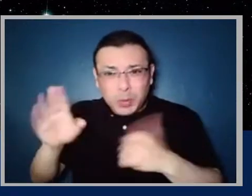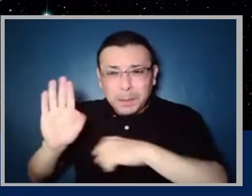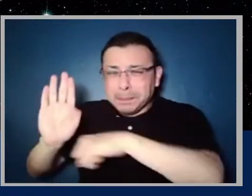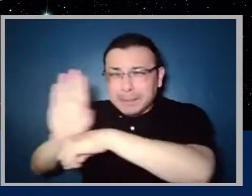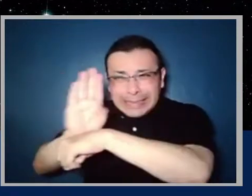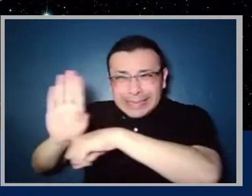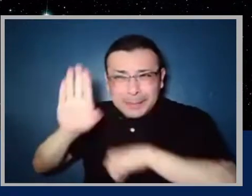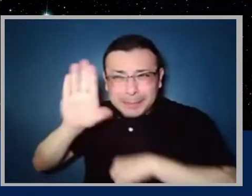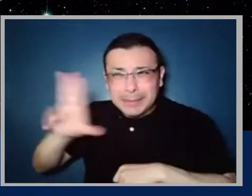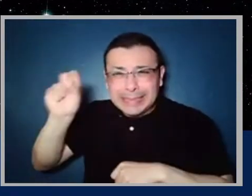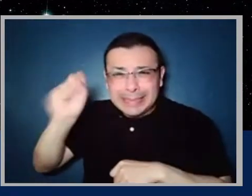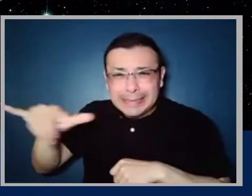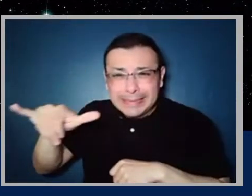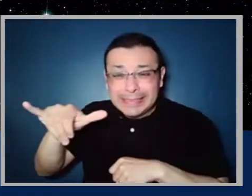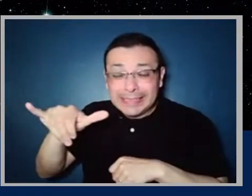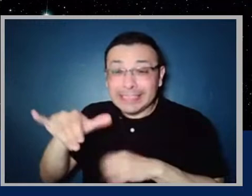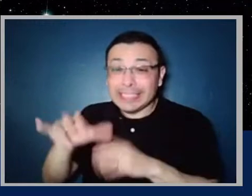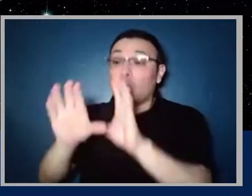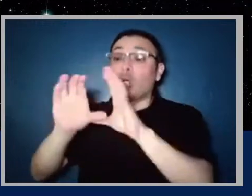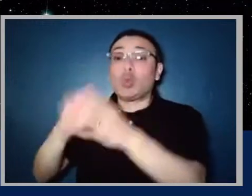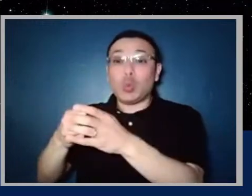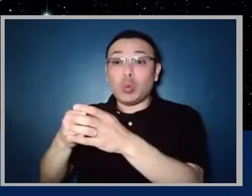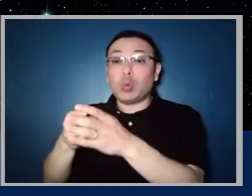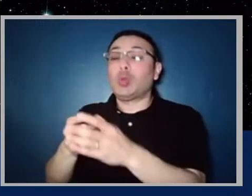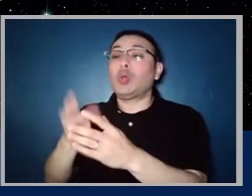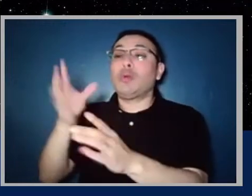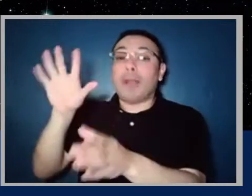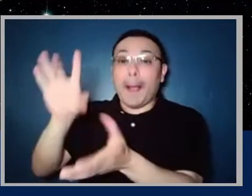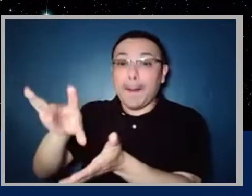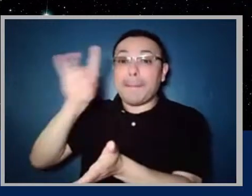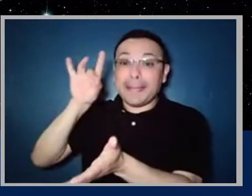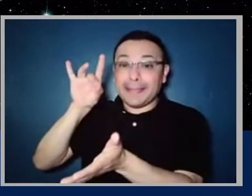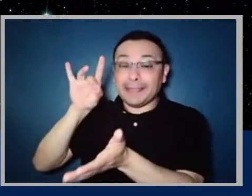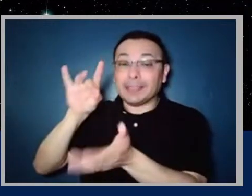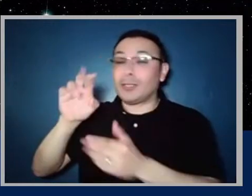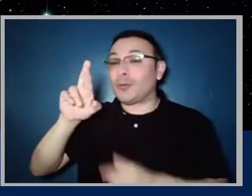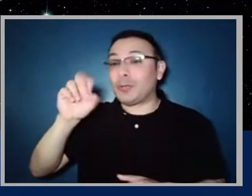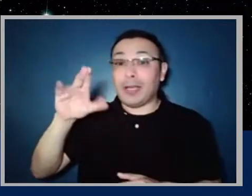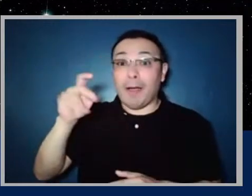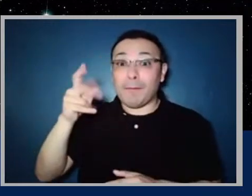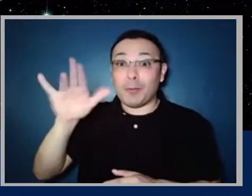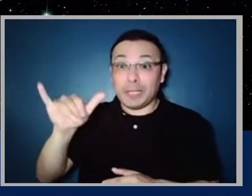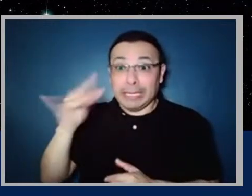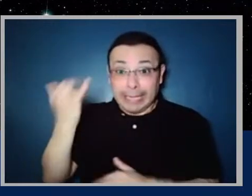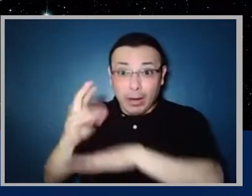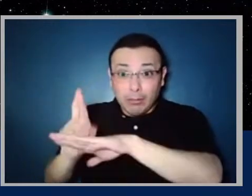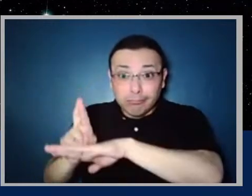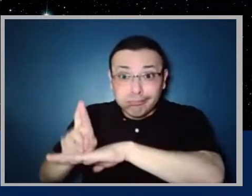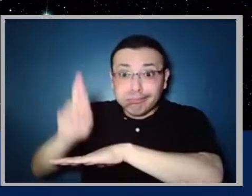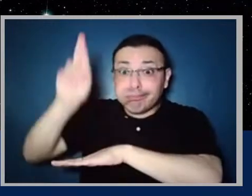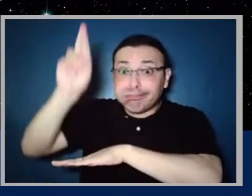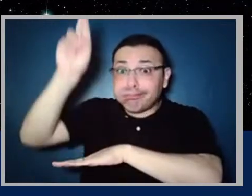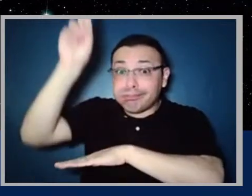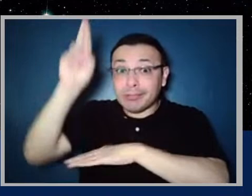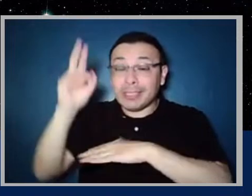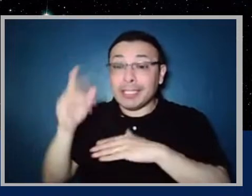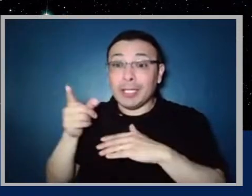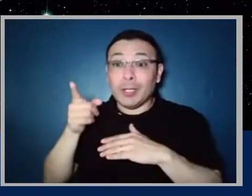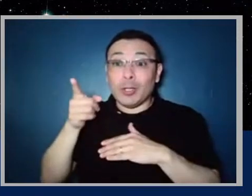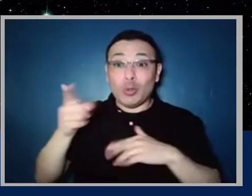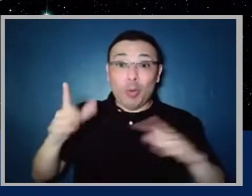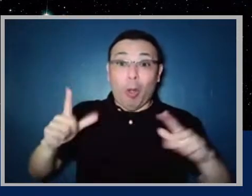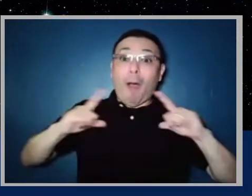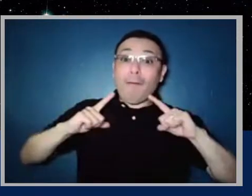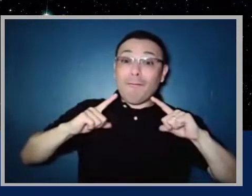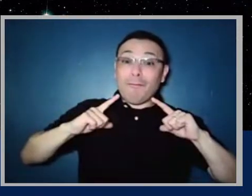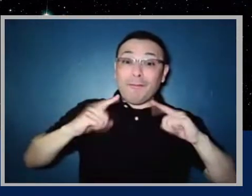Your crew recovery, there's a crew launch happening today. Right now. Do y'all get the day off? You've just done your job so well that the teams are